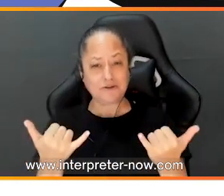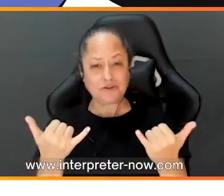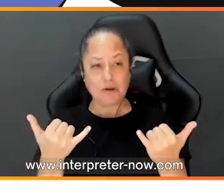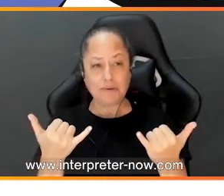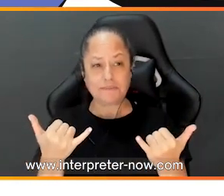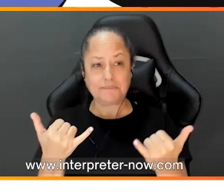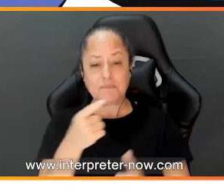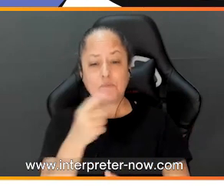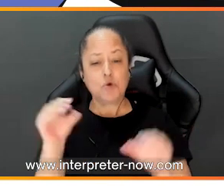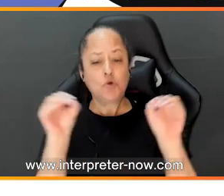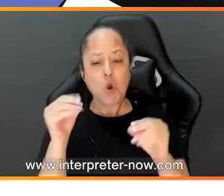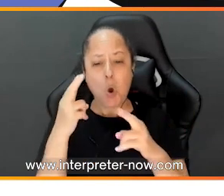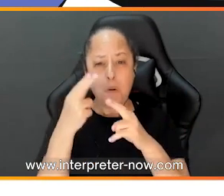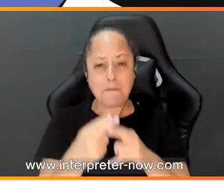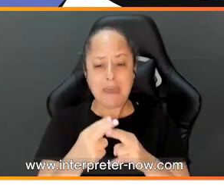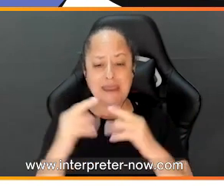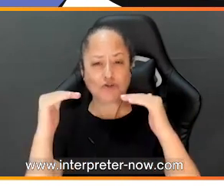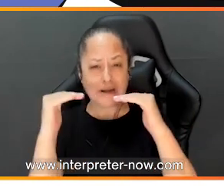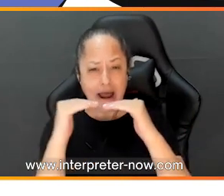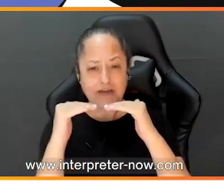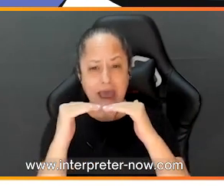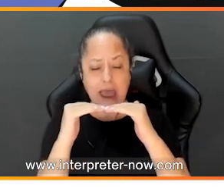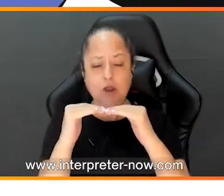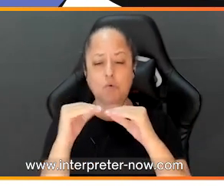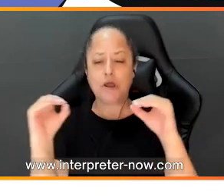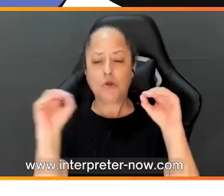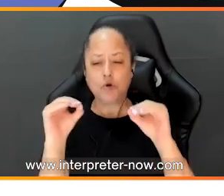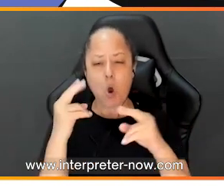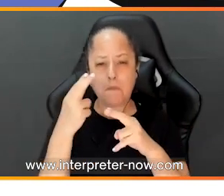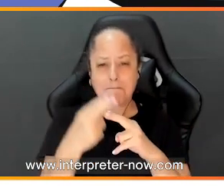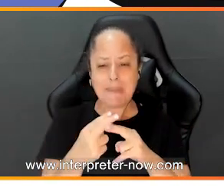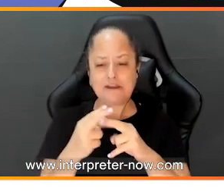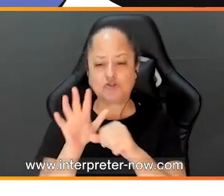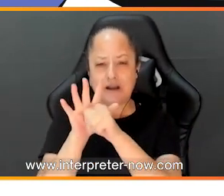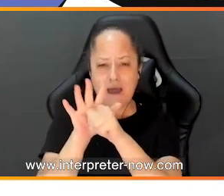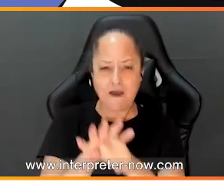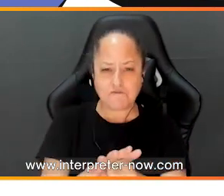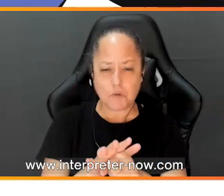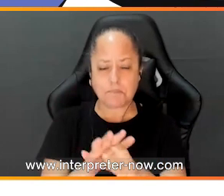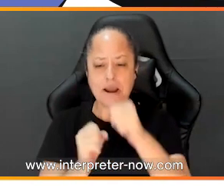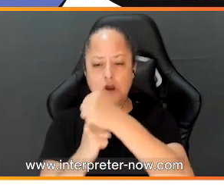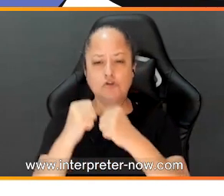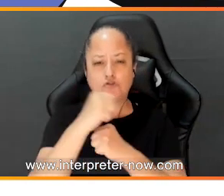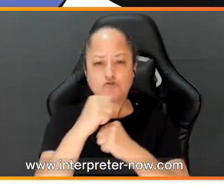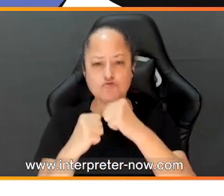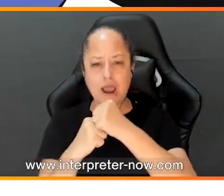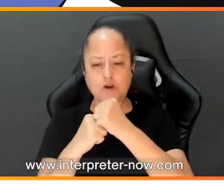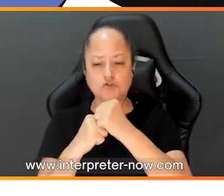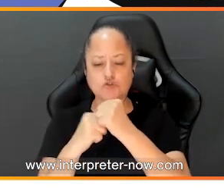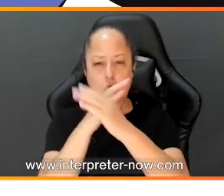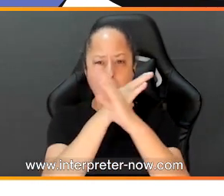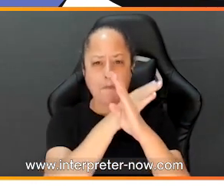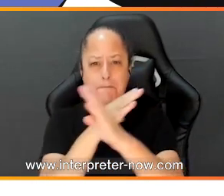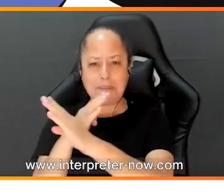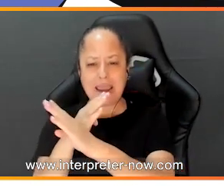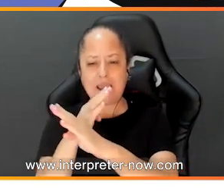to, there's no mention of equity, there's no mention of oppression, there's no mention of structural barriers. We're kind